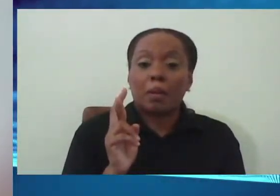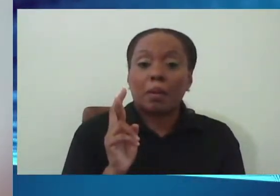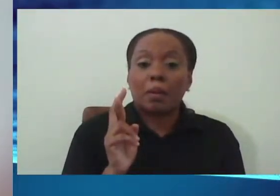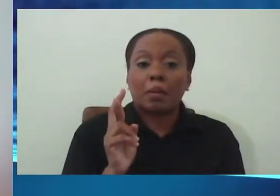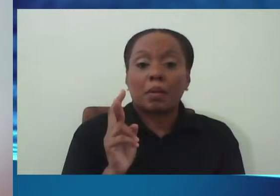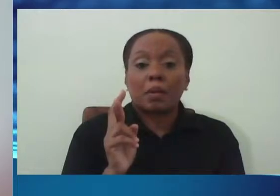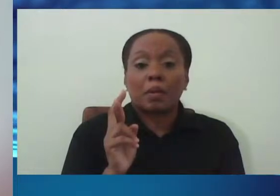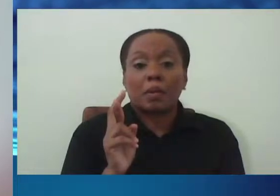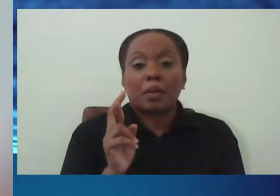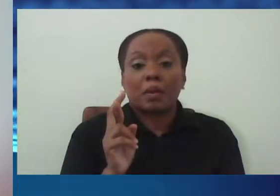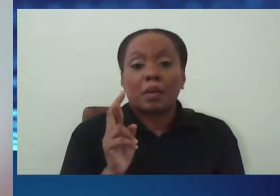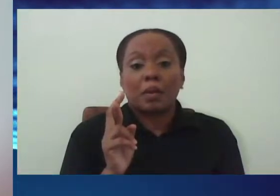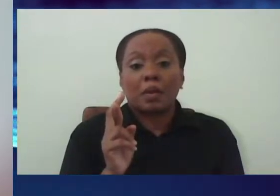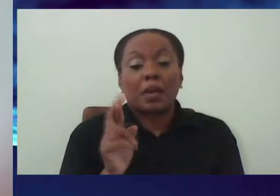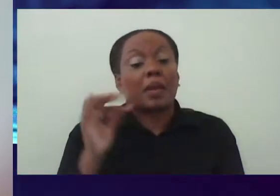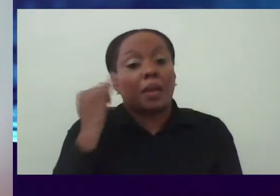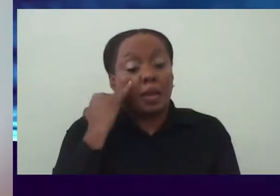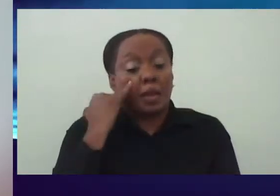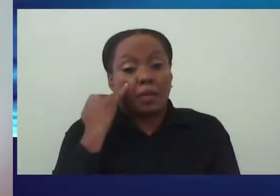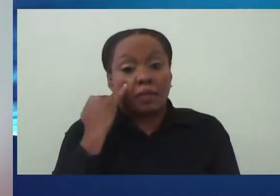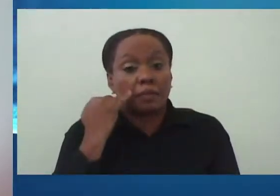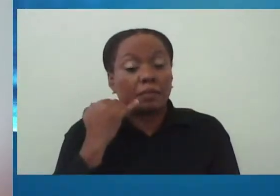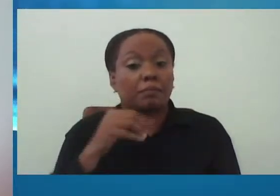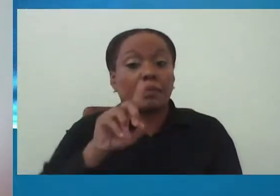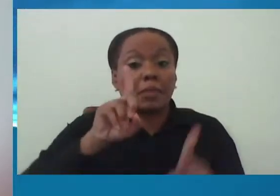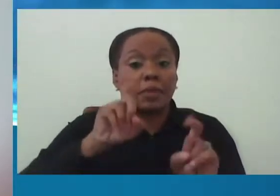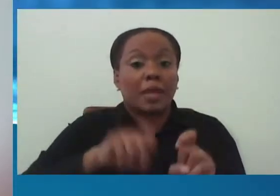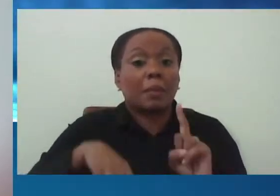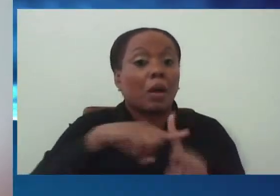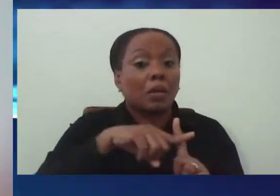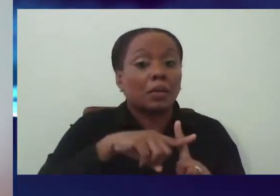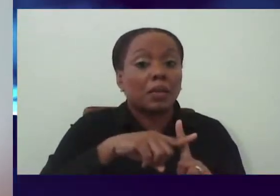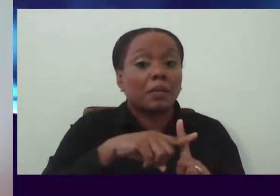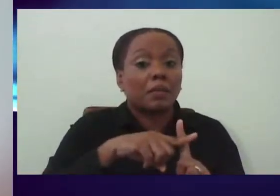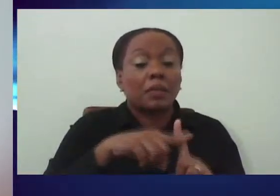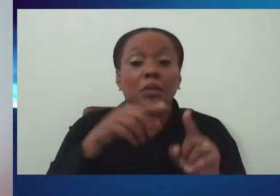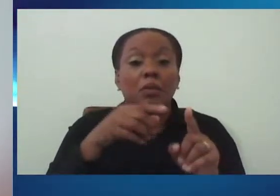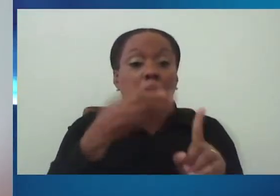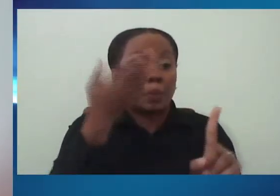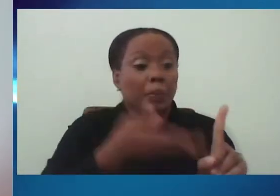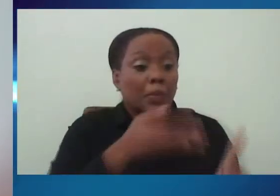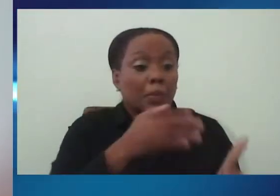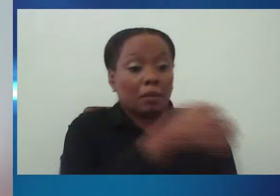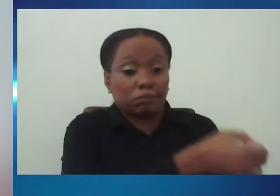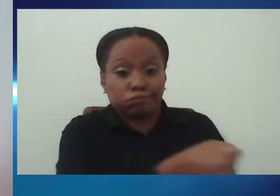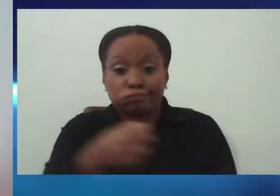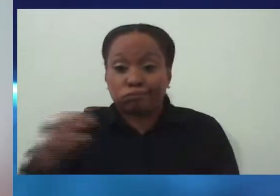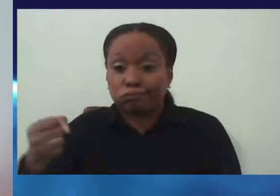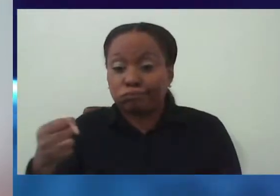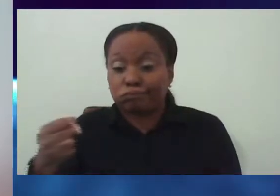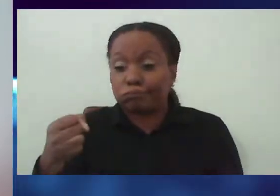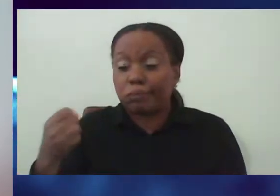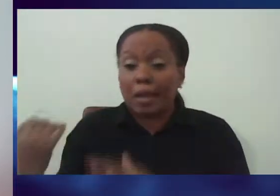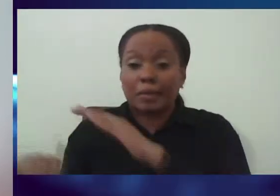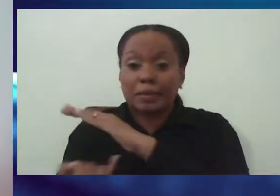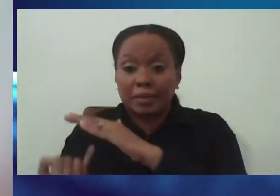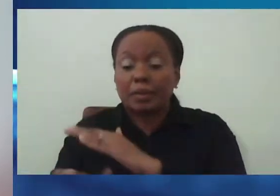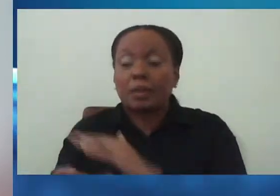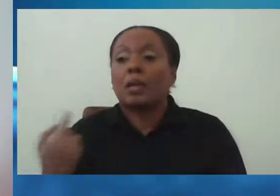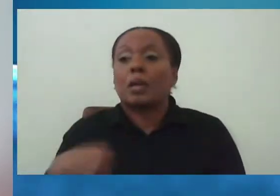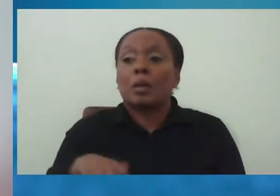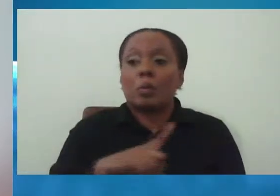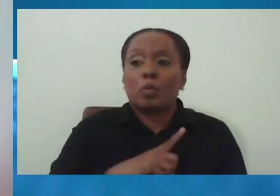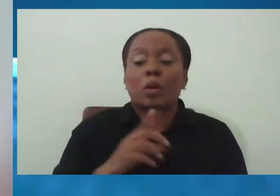isolation, and then they need documentation in relation to that. And we're working with NIS to expedite the systems